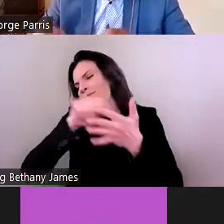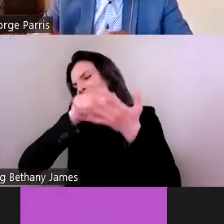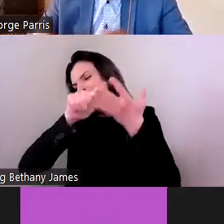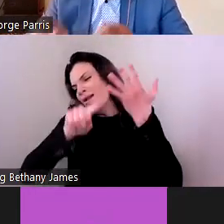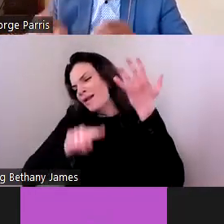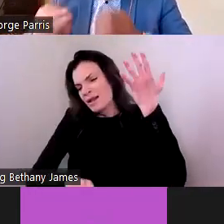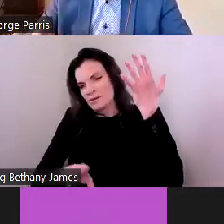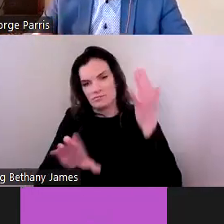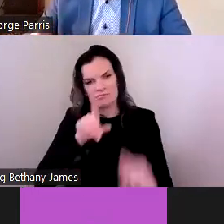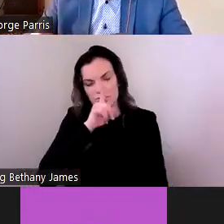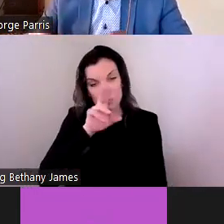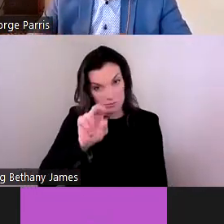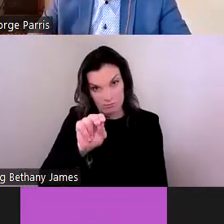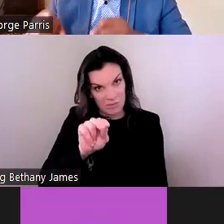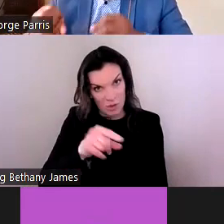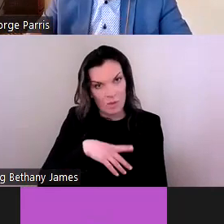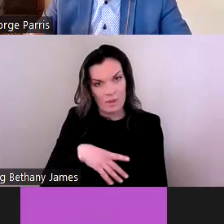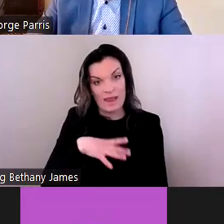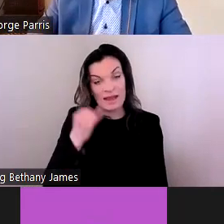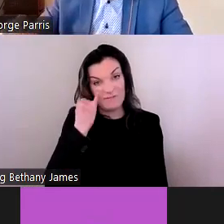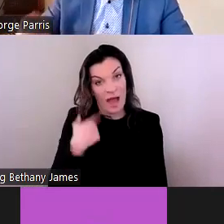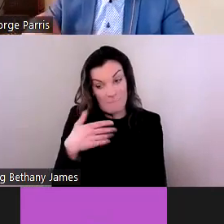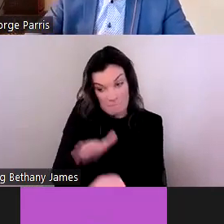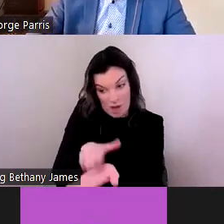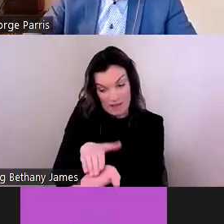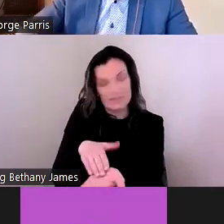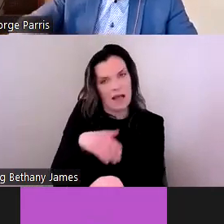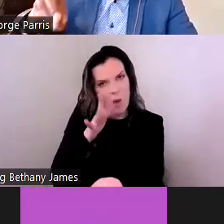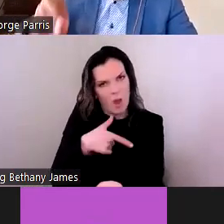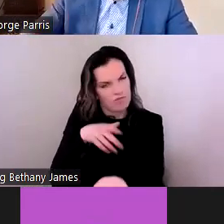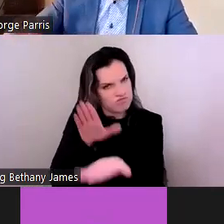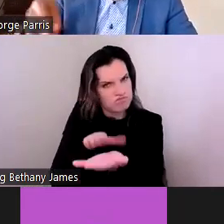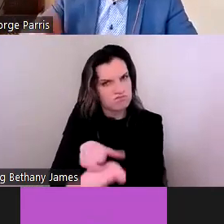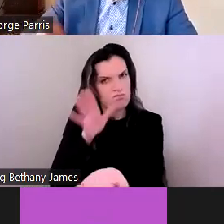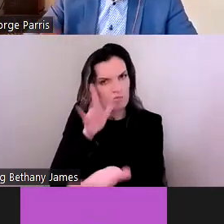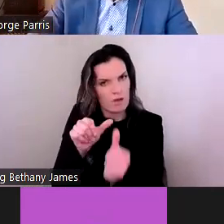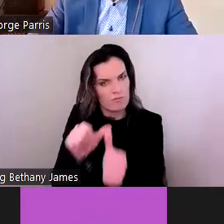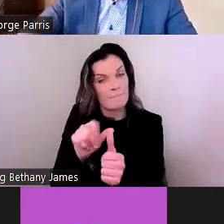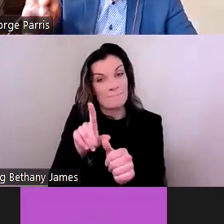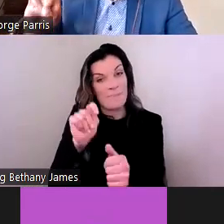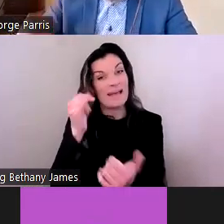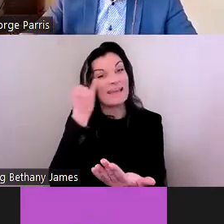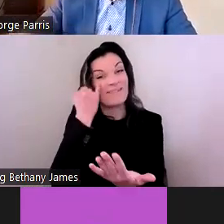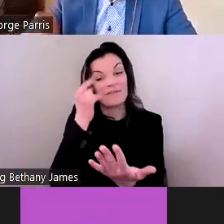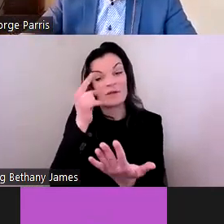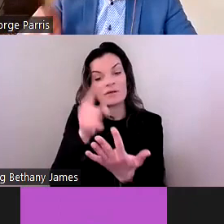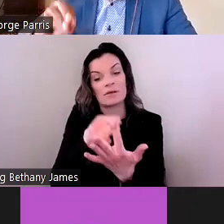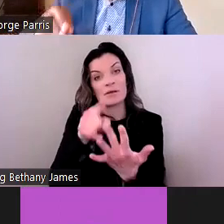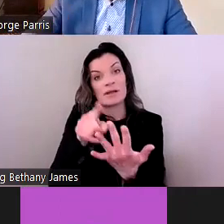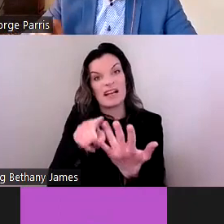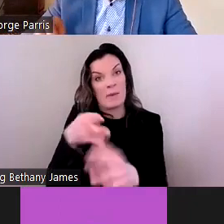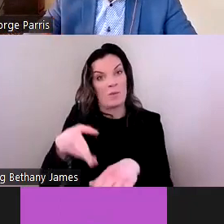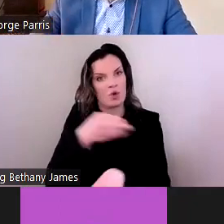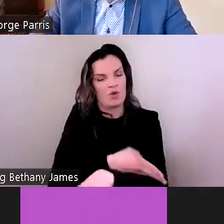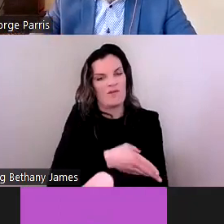no, if I'm giving them a praise, I'm gonna give them a praise. If I need to talk to them about areas they need to improve, that's going to be